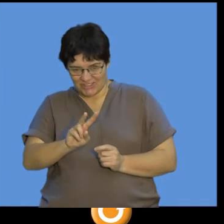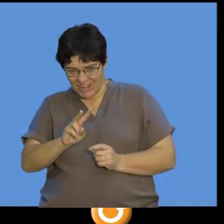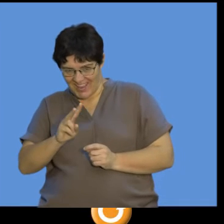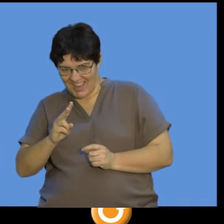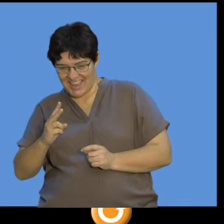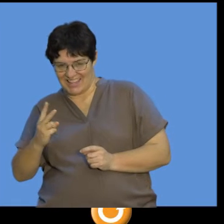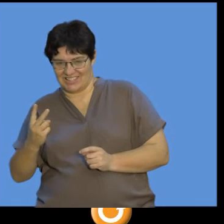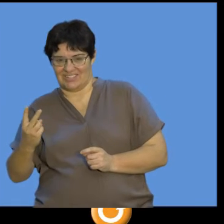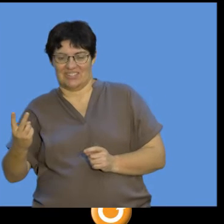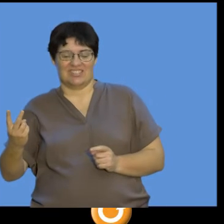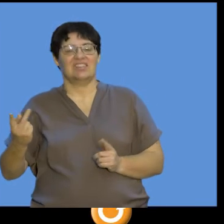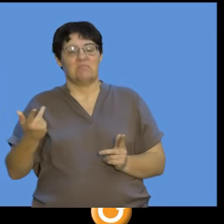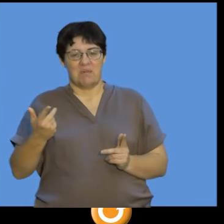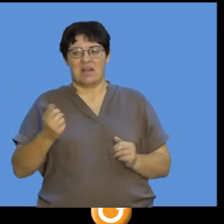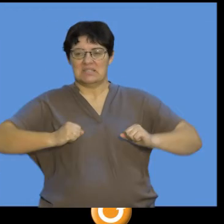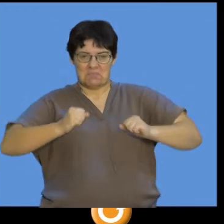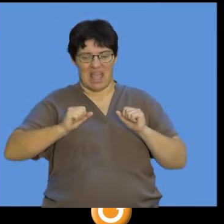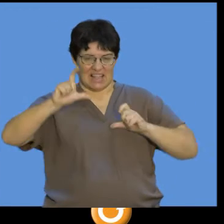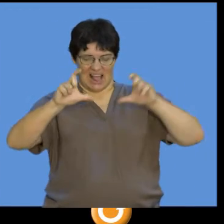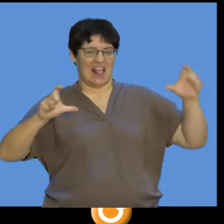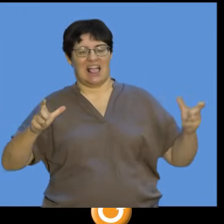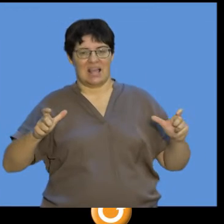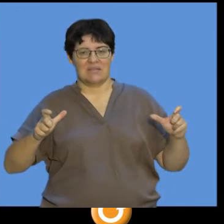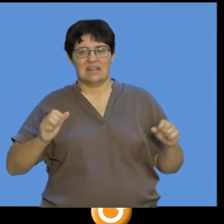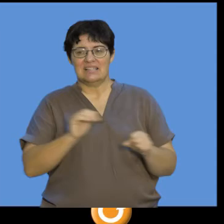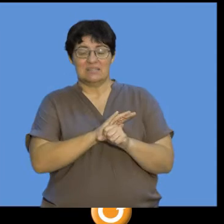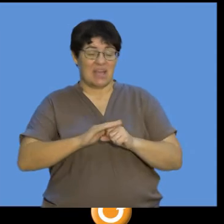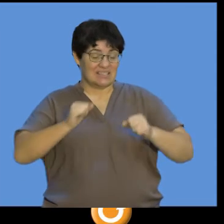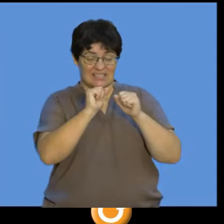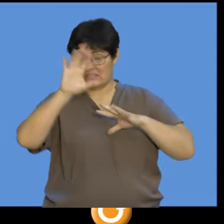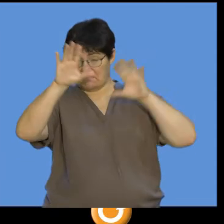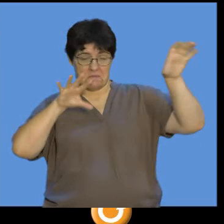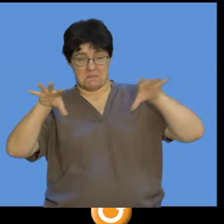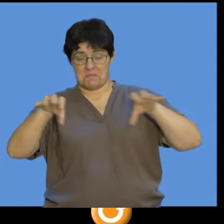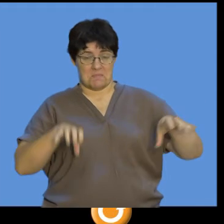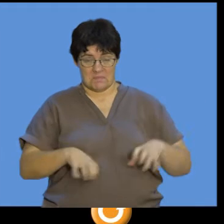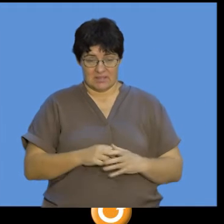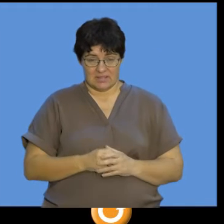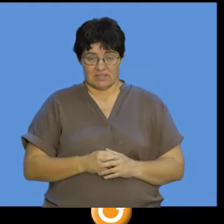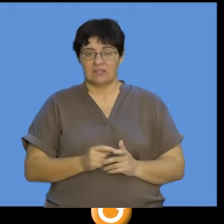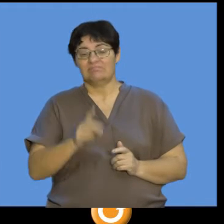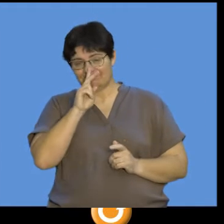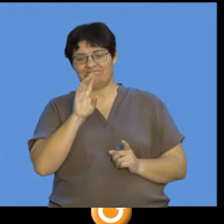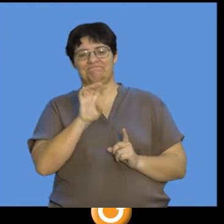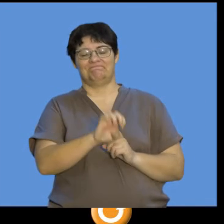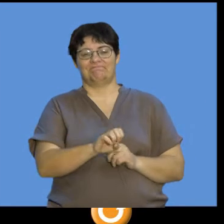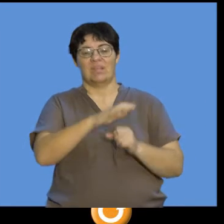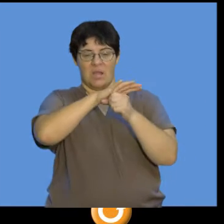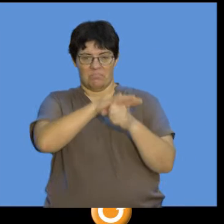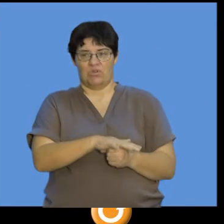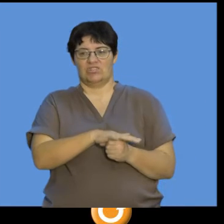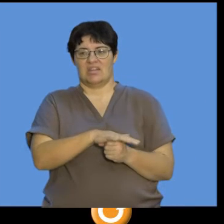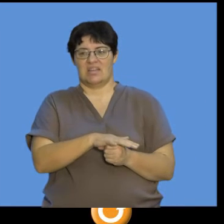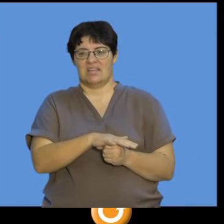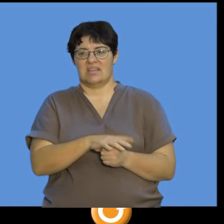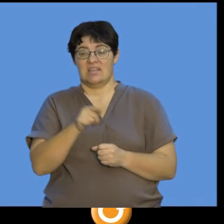randomly moving units, and they fill all the spaces available. And you can also relate that the pressure as we